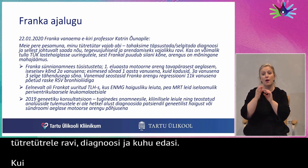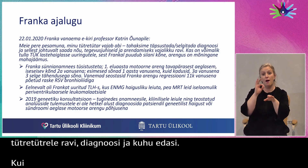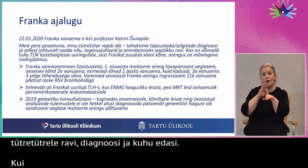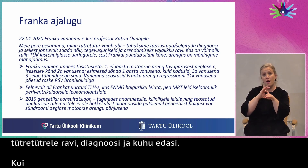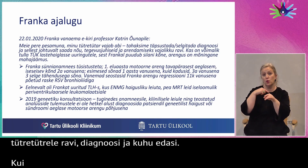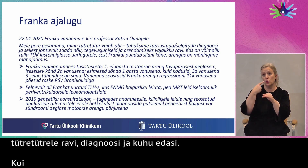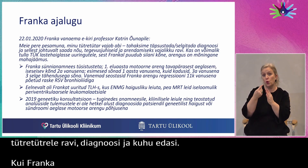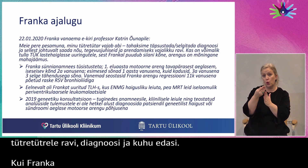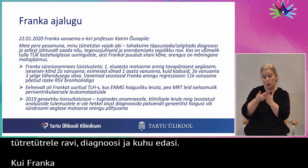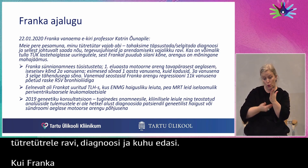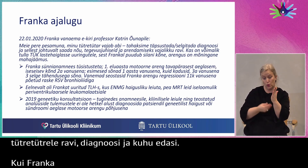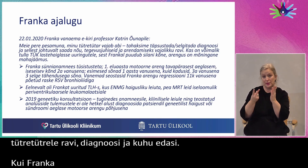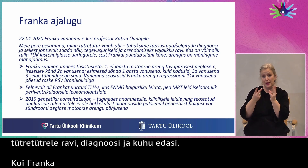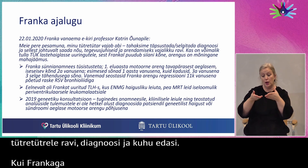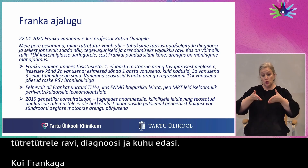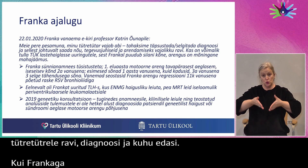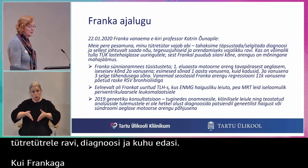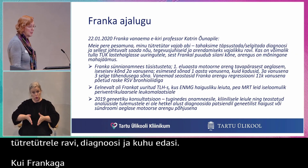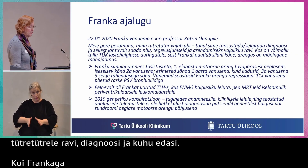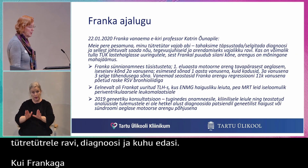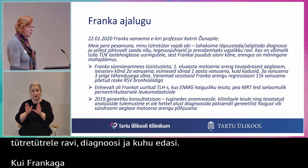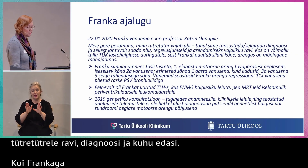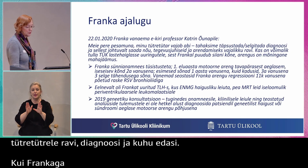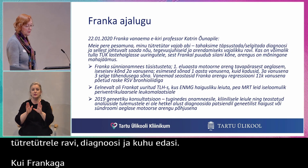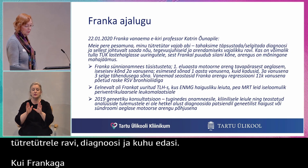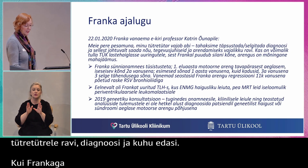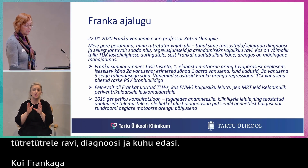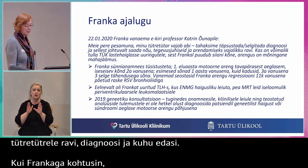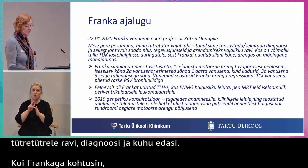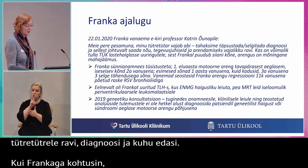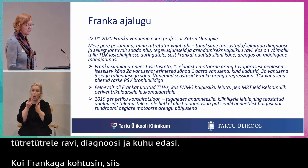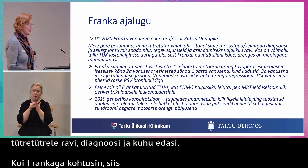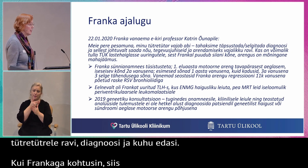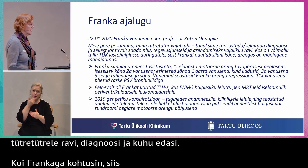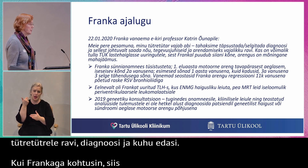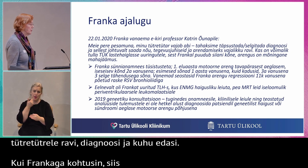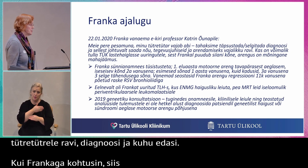Franka, her case history was as follows.